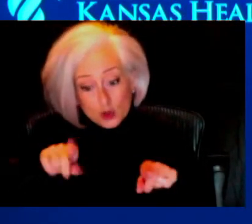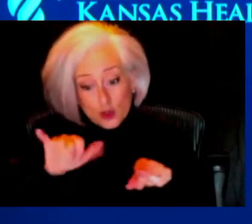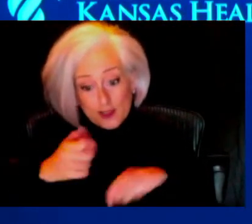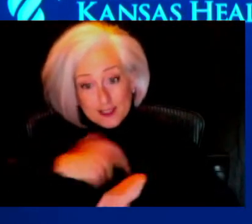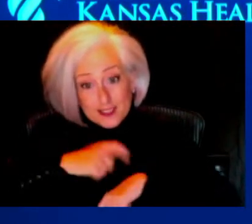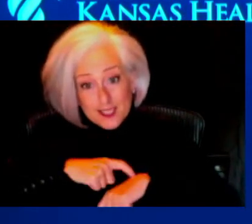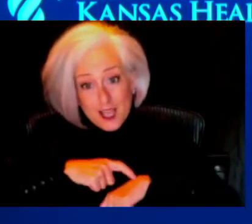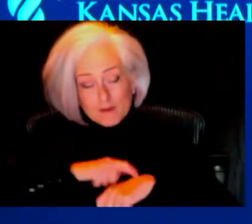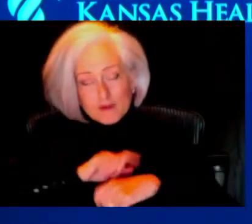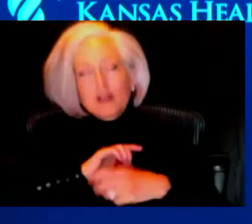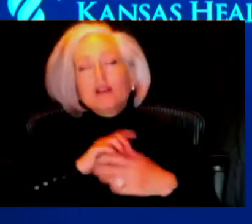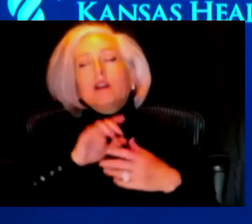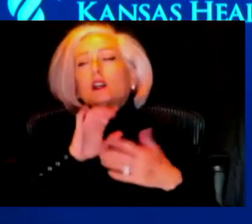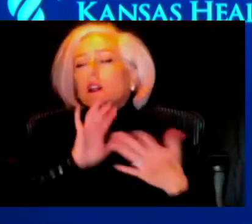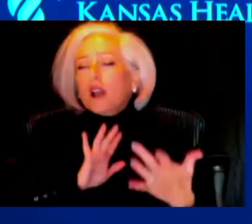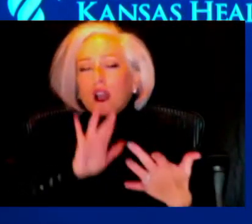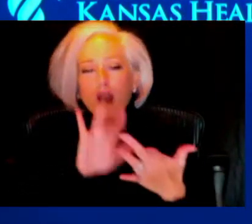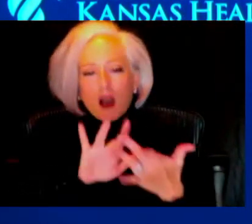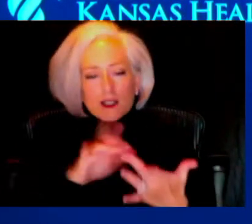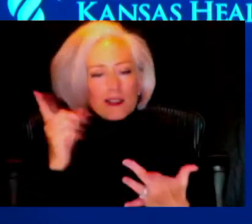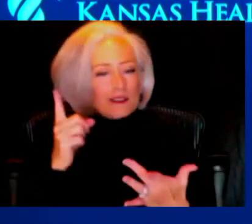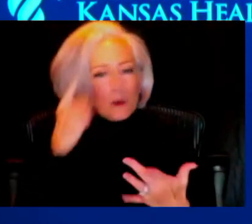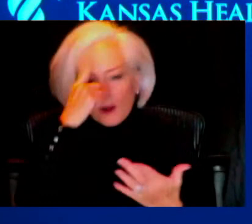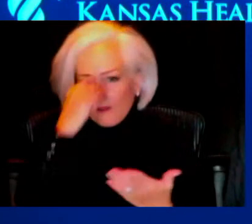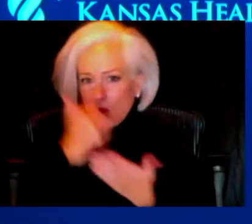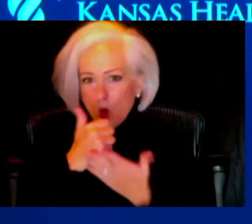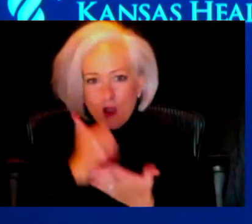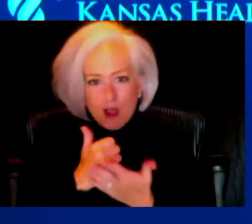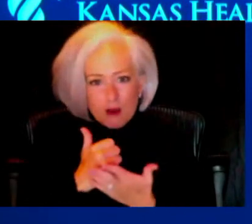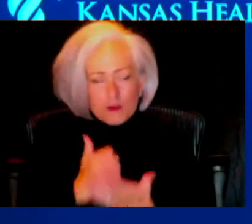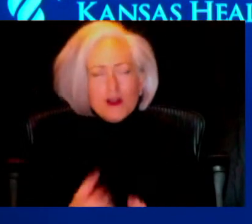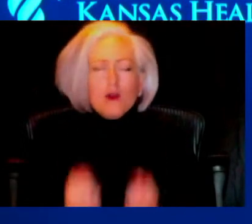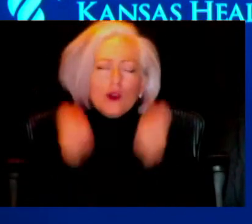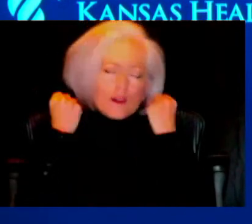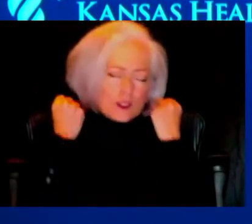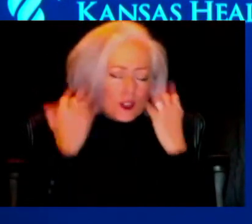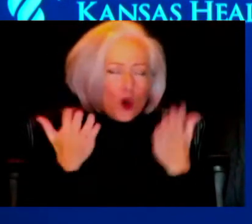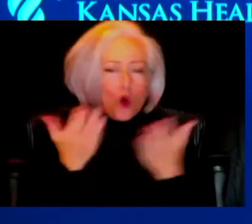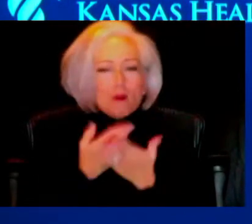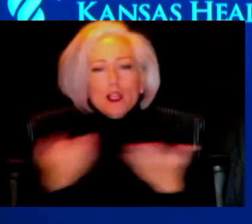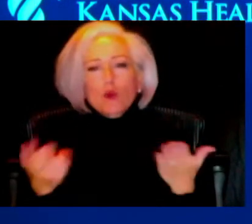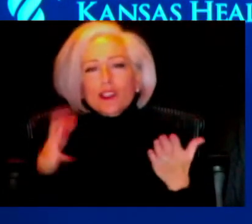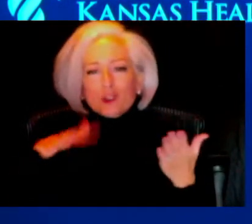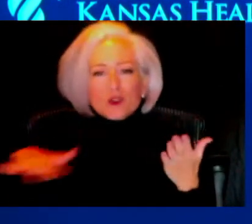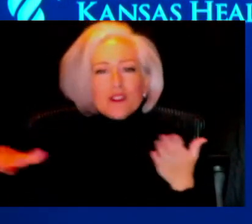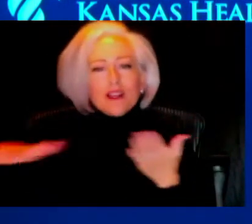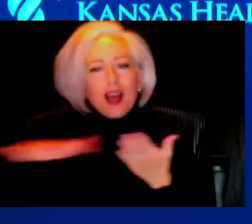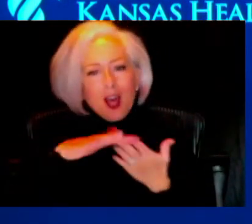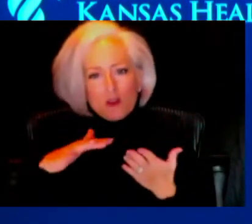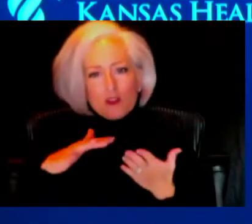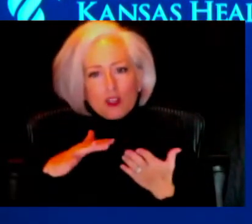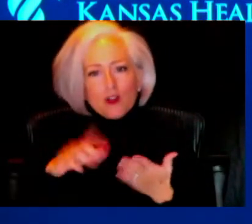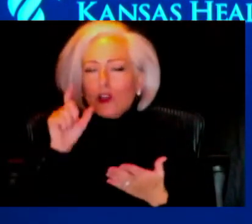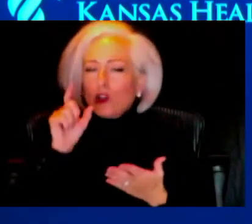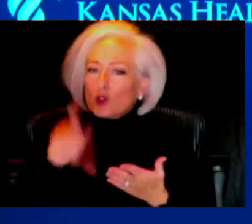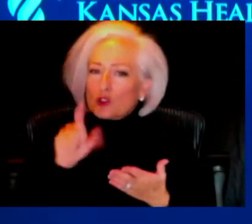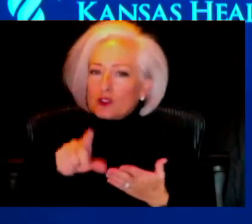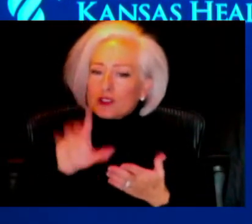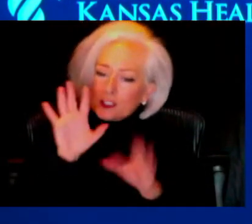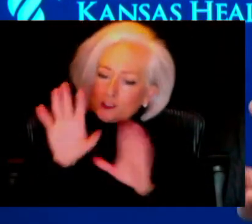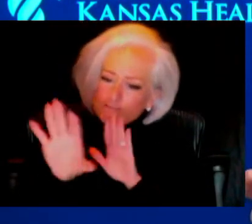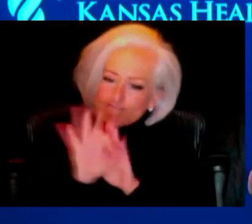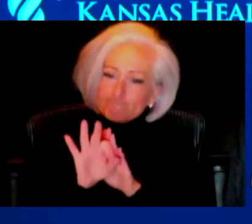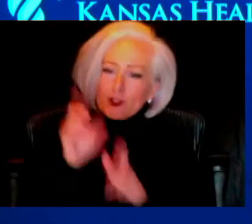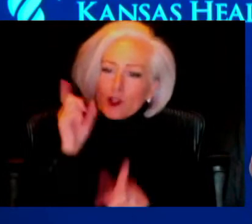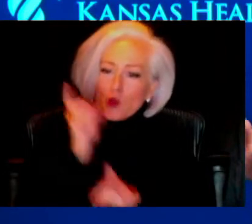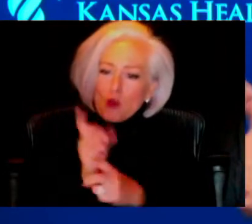help. It's not, there's so many resources out there, which we talked about. You just got to go to the right place. And I would even